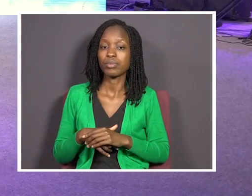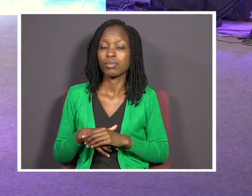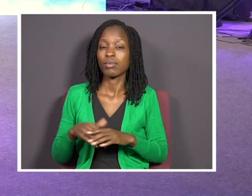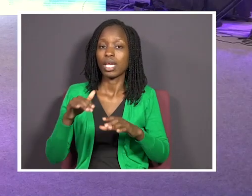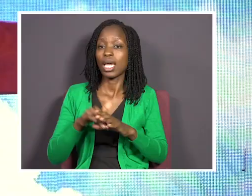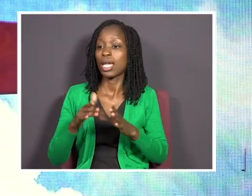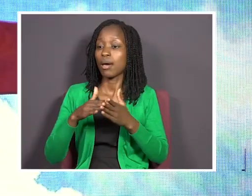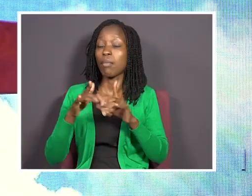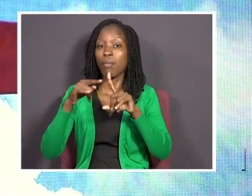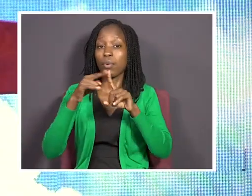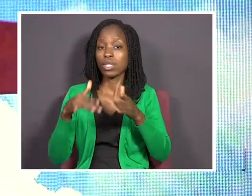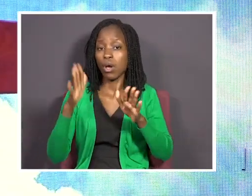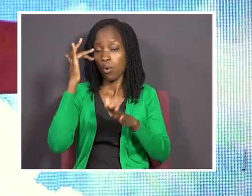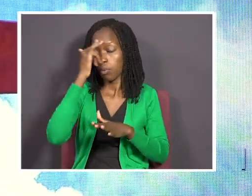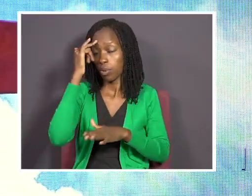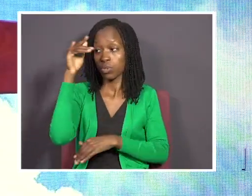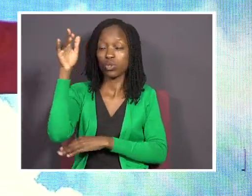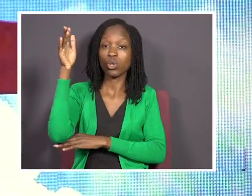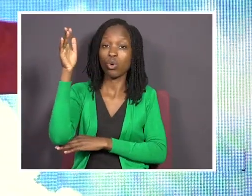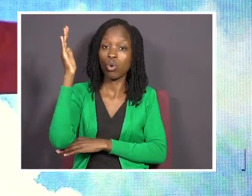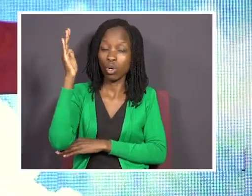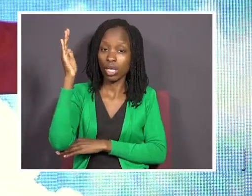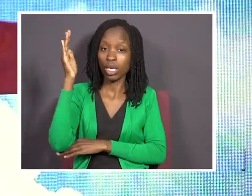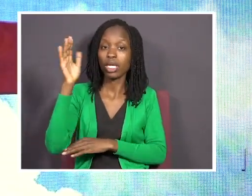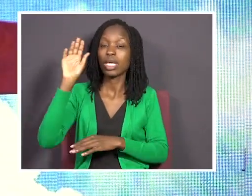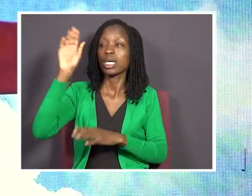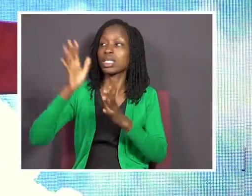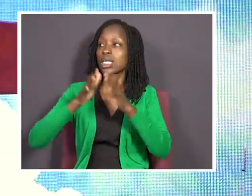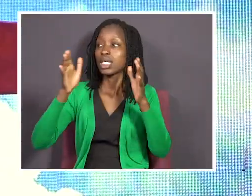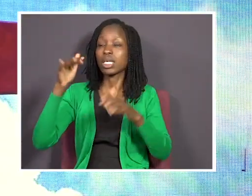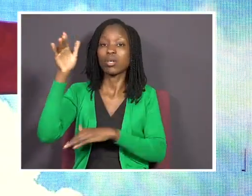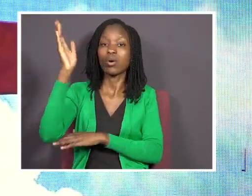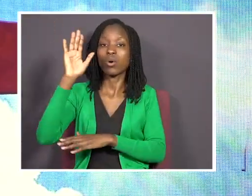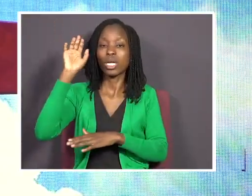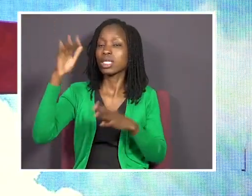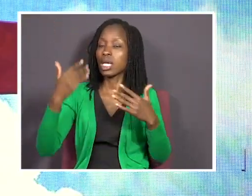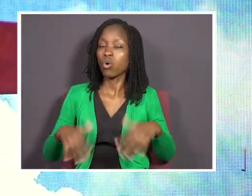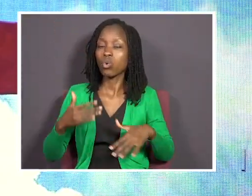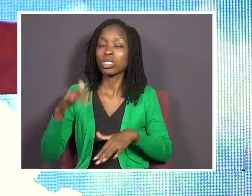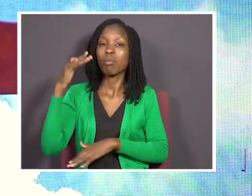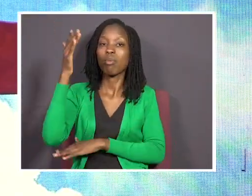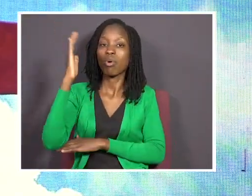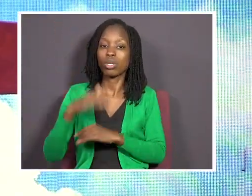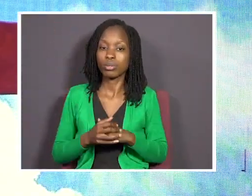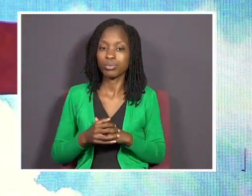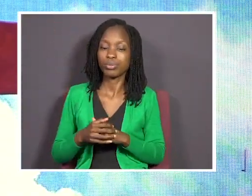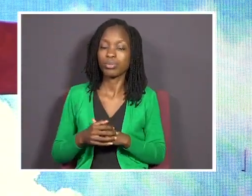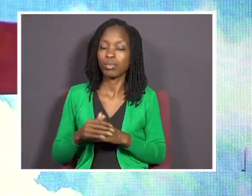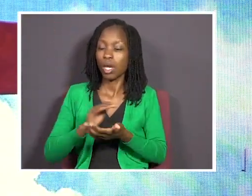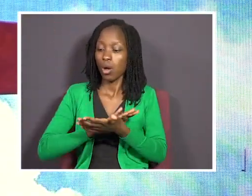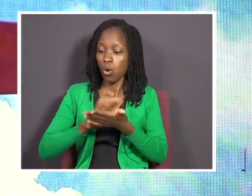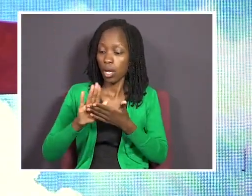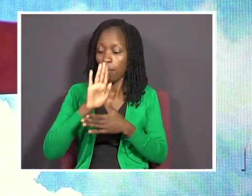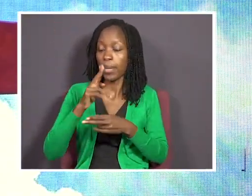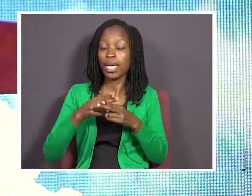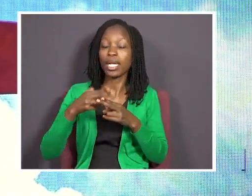more positive way, because God is a great God. He is an awesome God. Hallowed